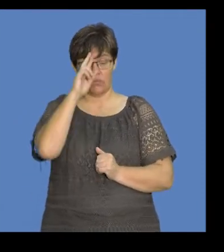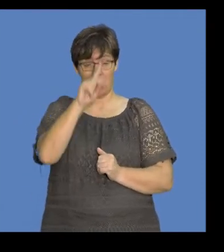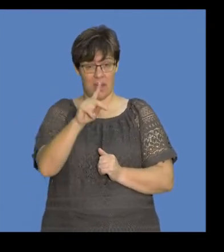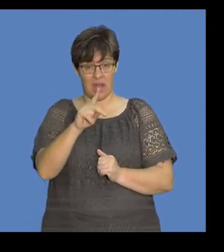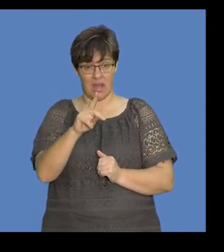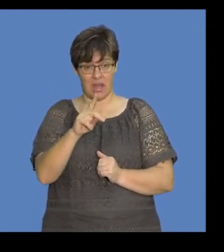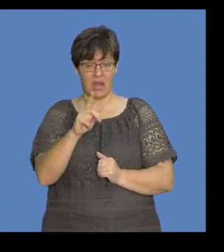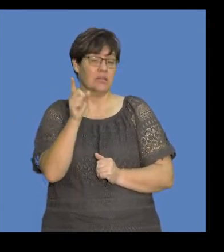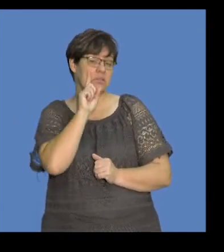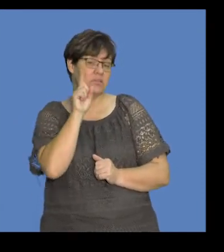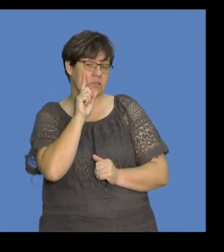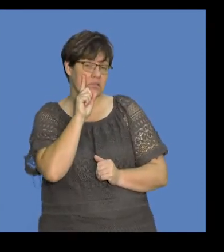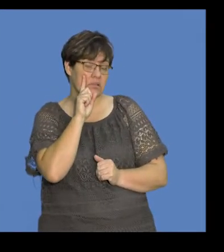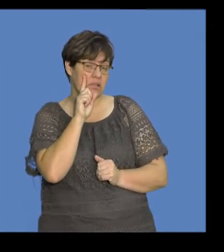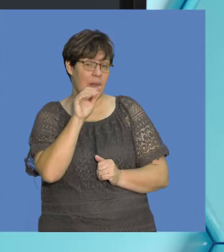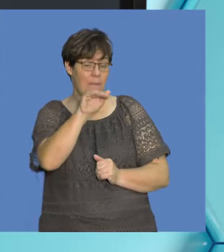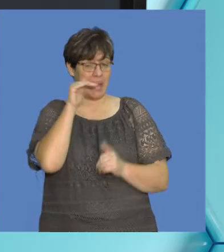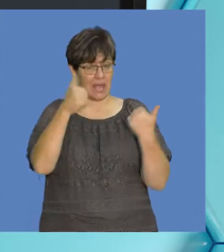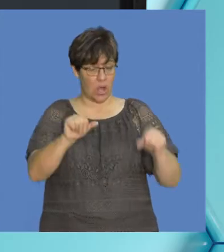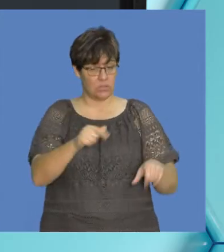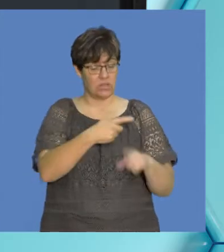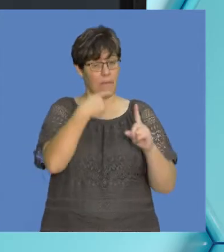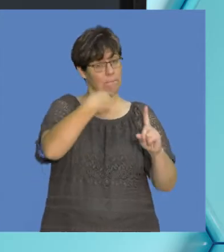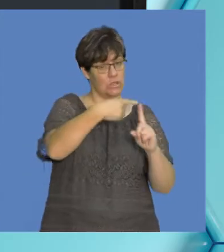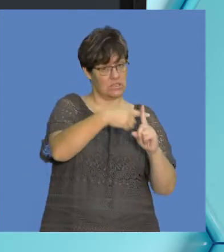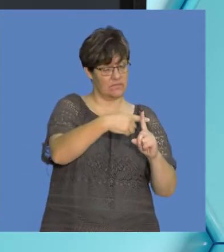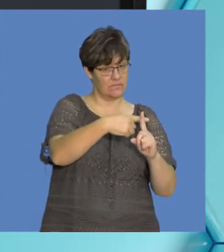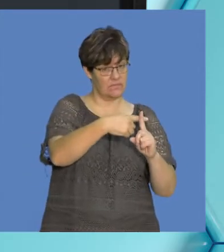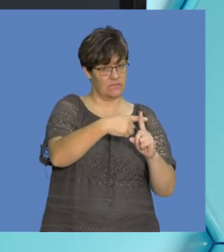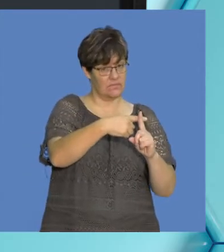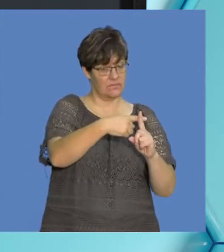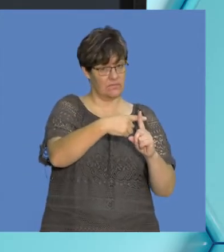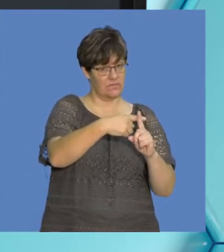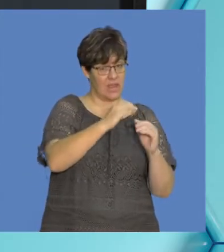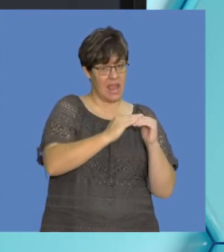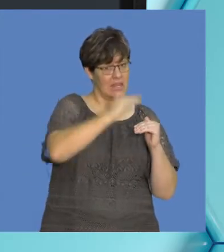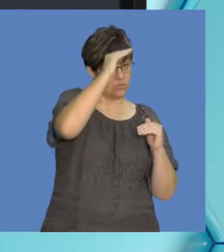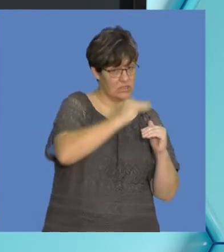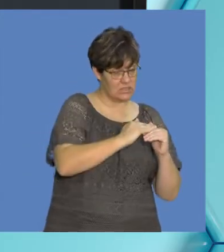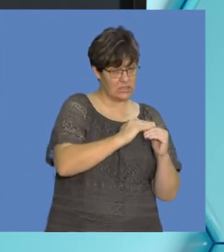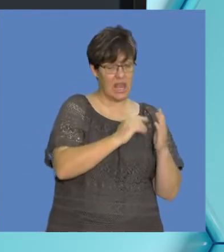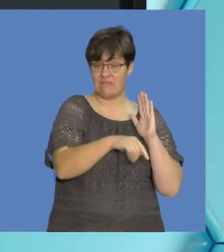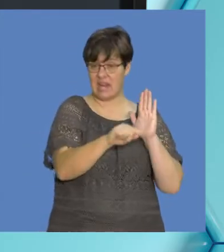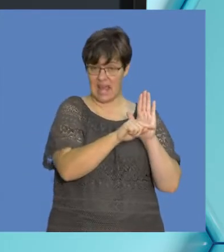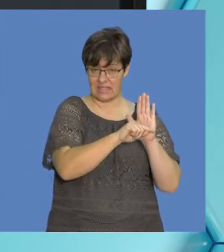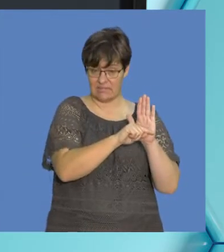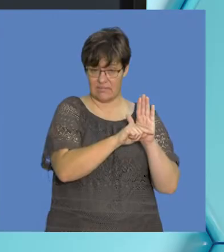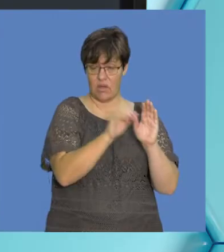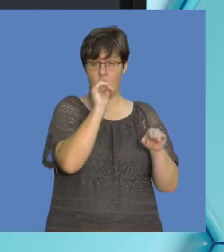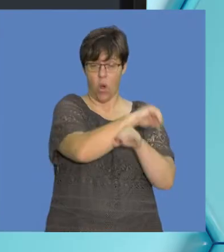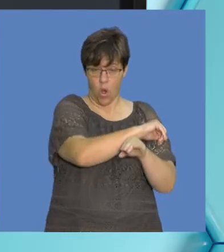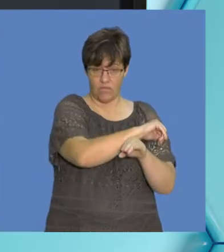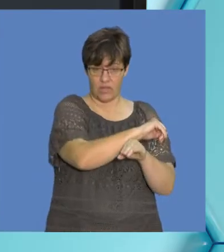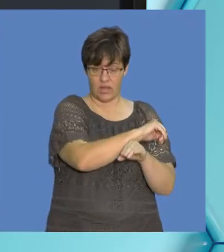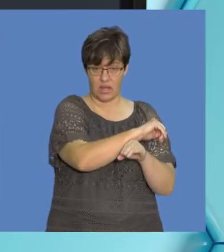status of your bank account. Is it favorable? Increase it. If it's unfavorable overdraft,